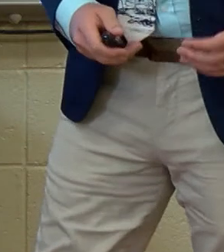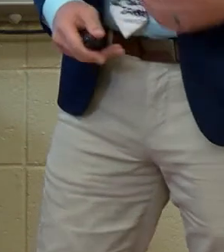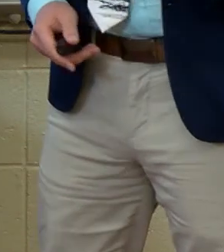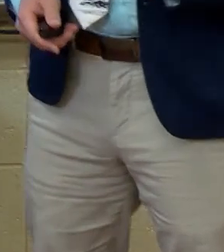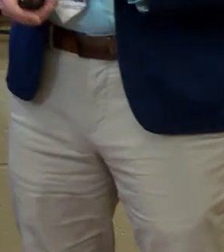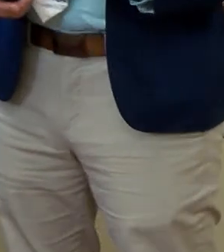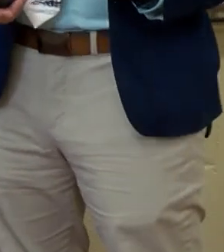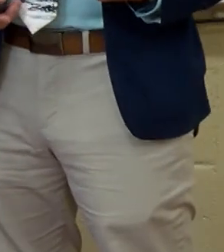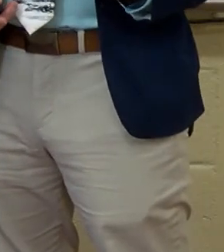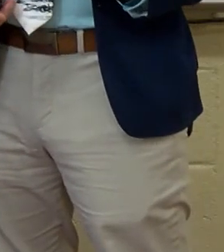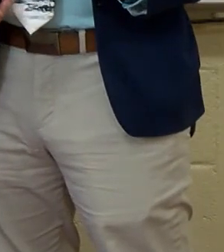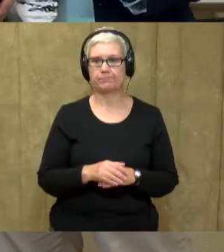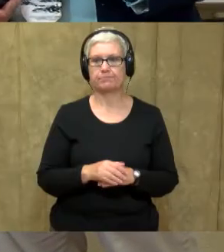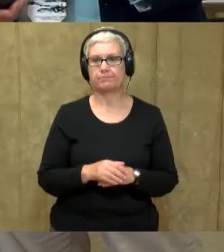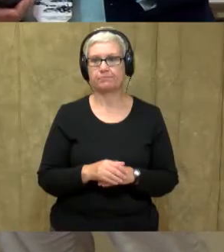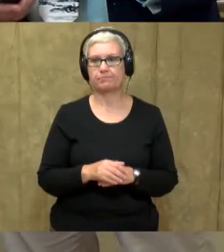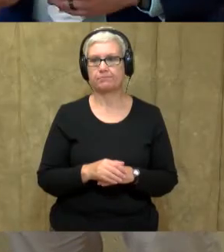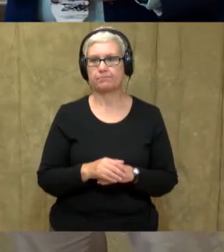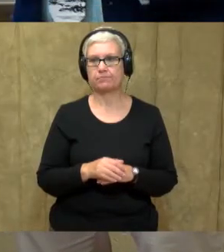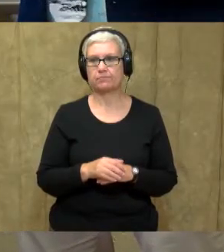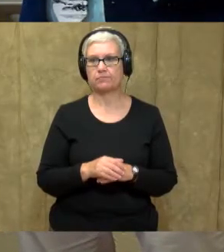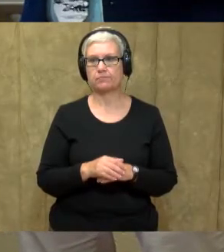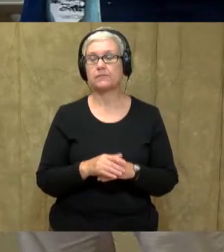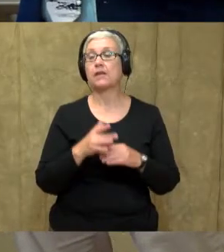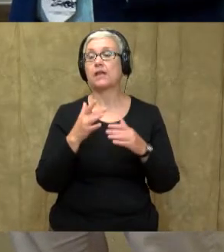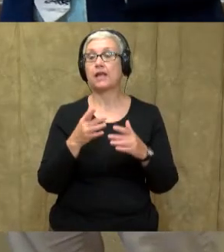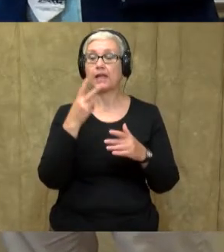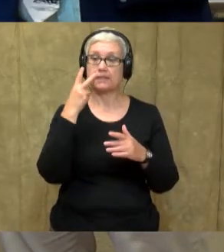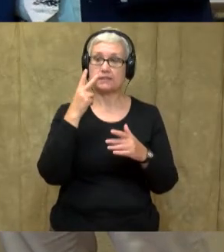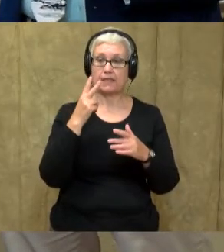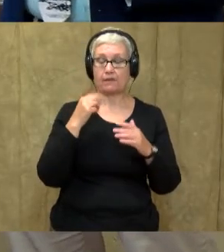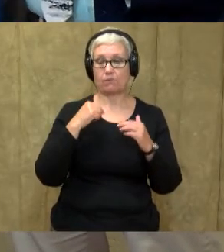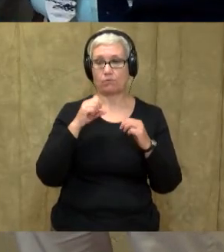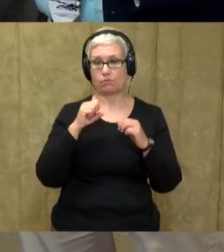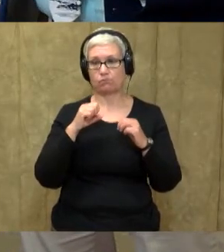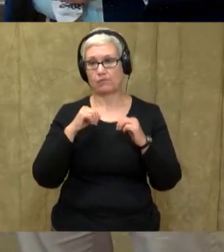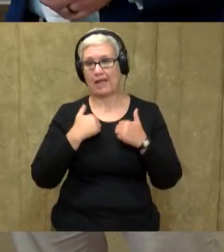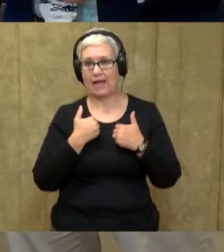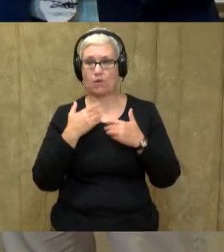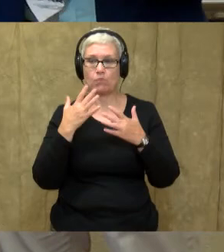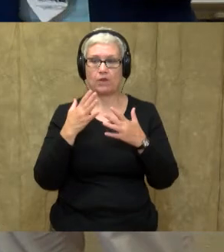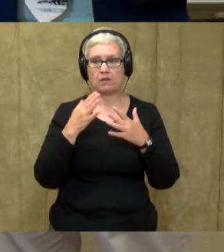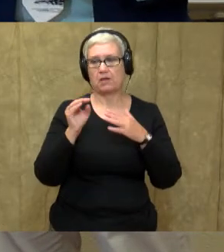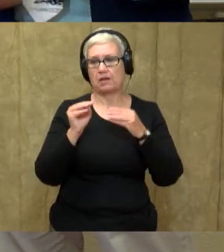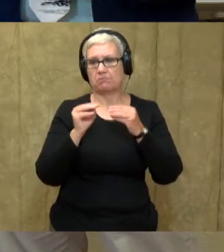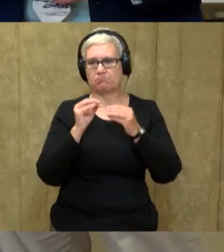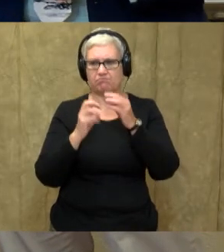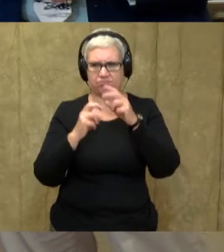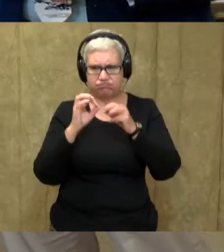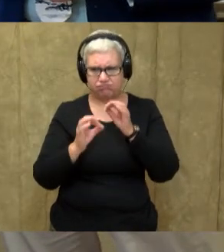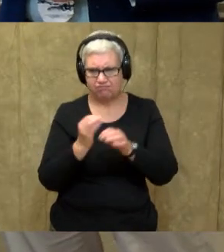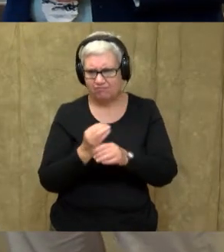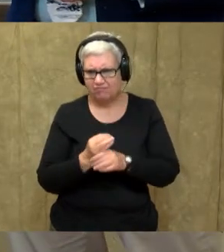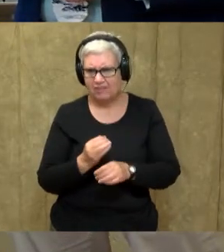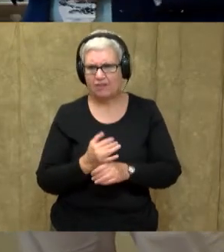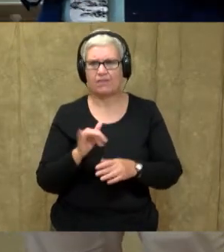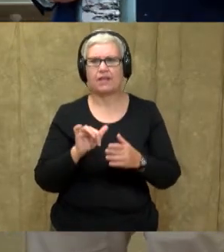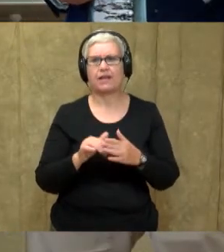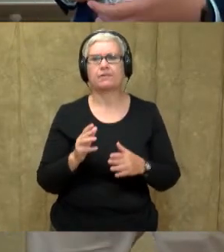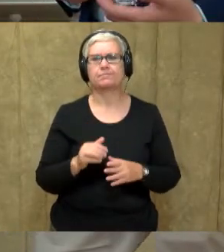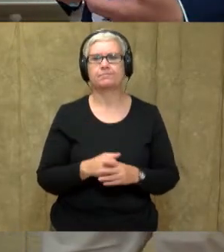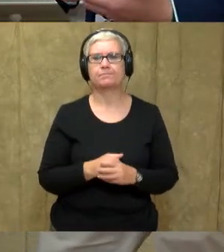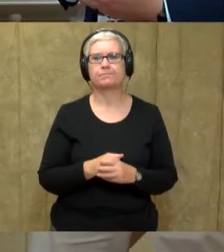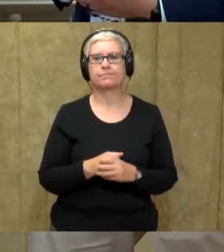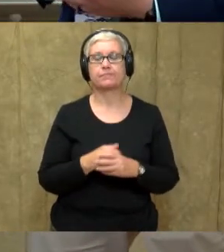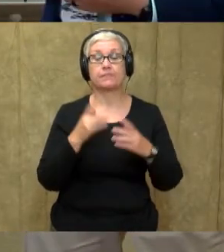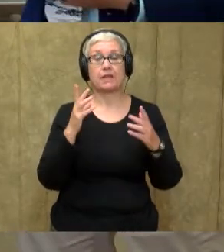2 different equation forms this week and see if we can't figure out some characteristics about the graph of the parabola that we are looking at. And so my